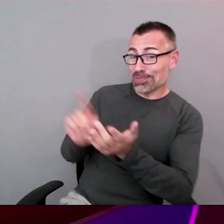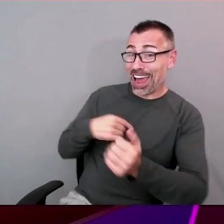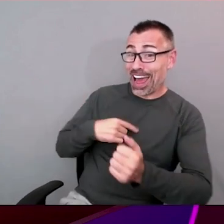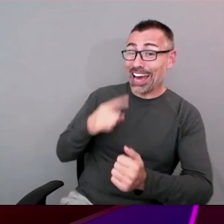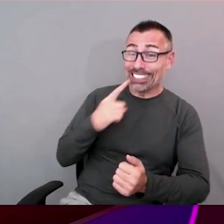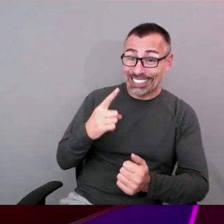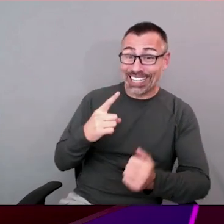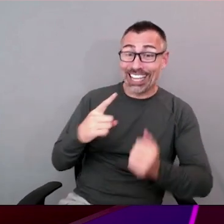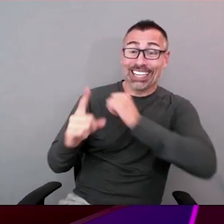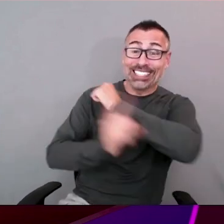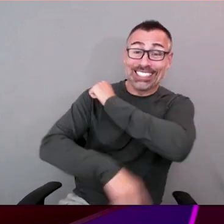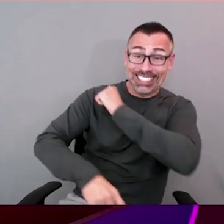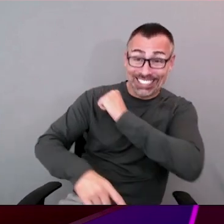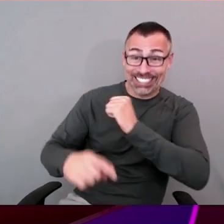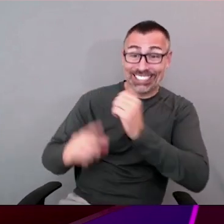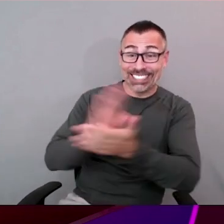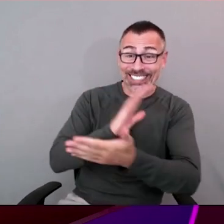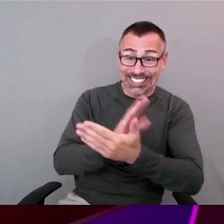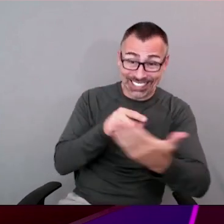Potato.